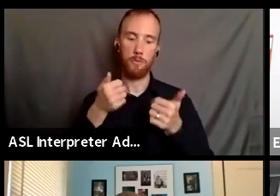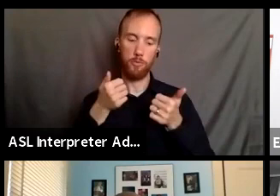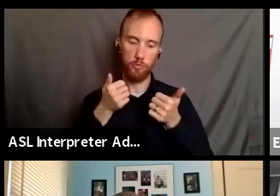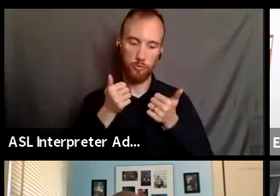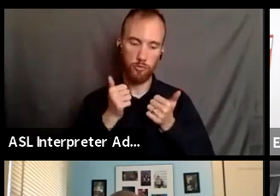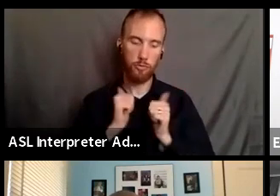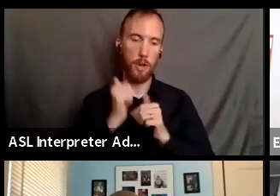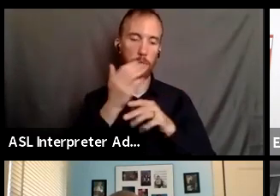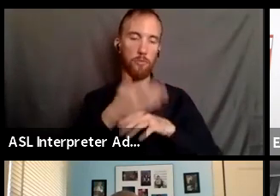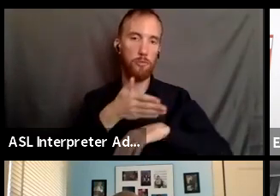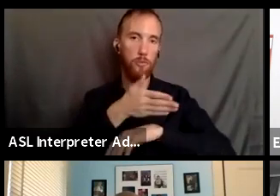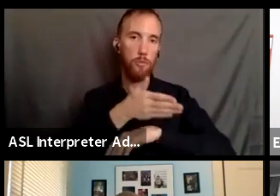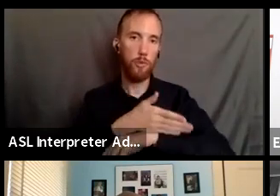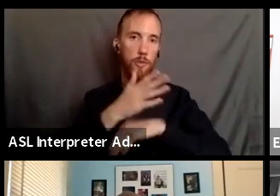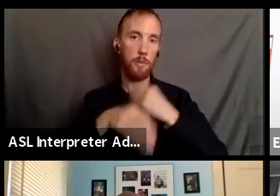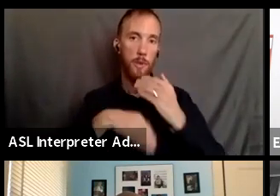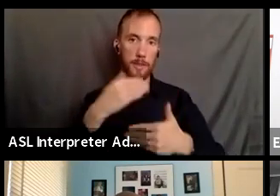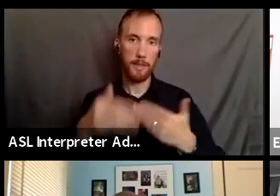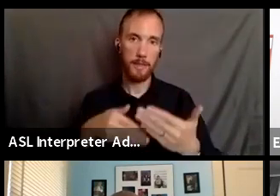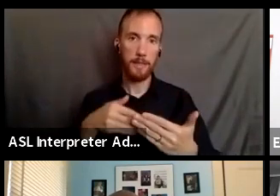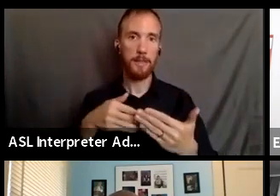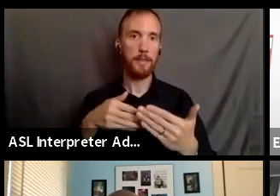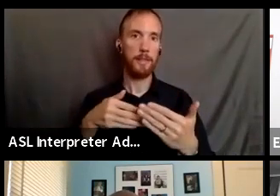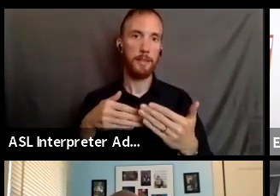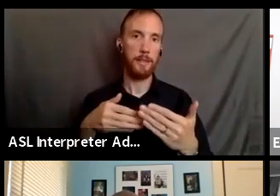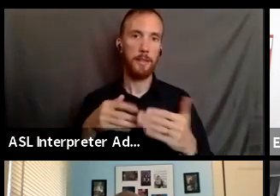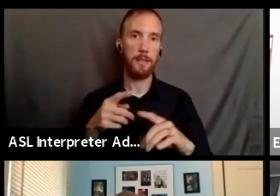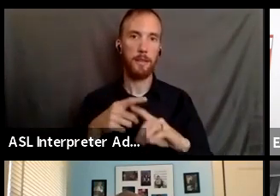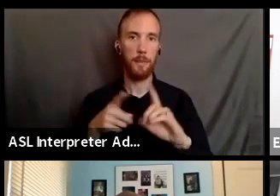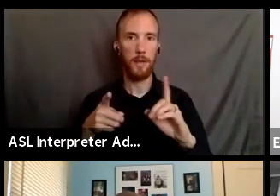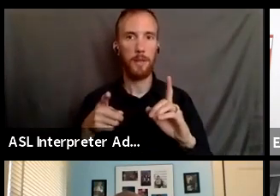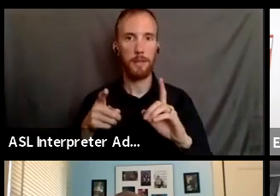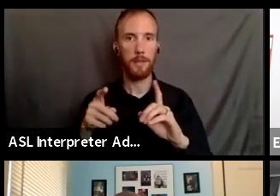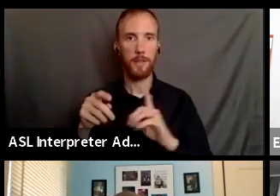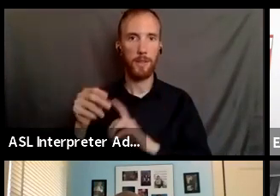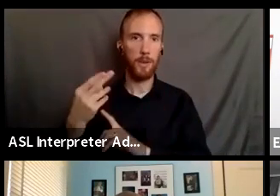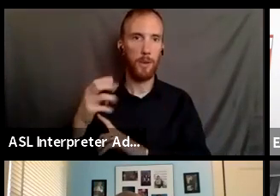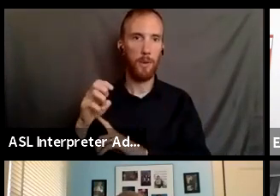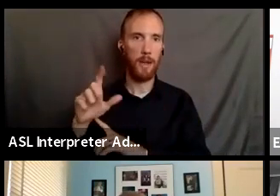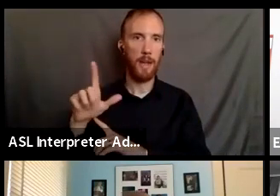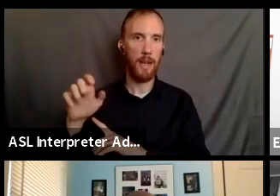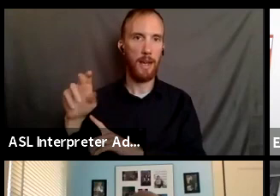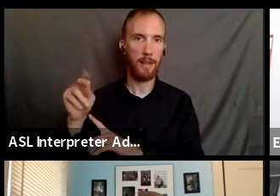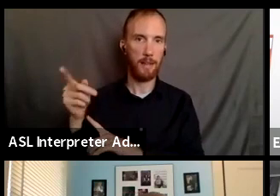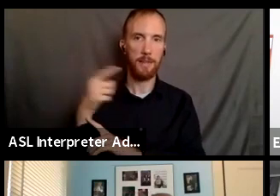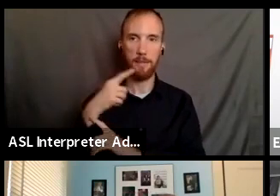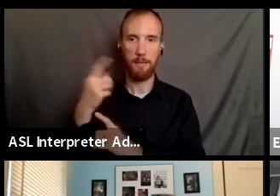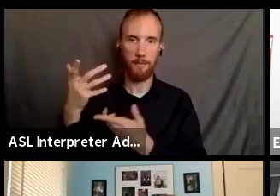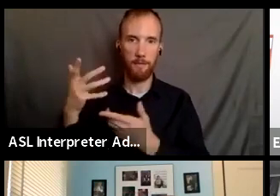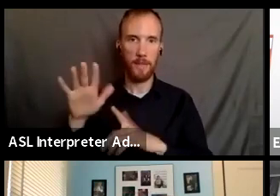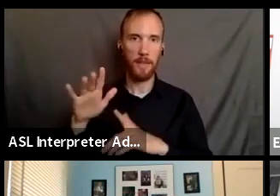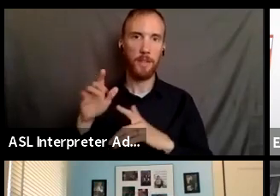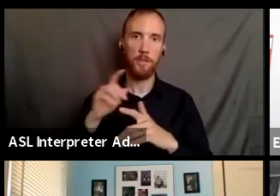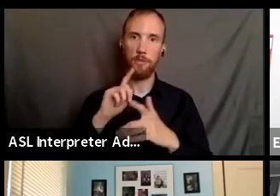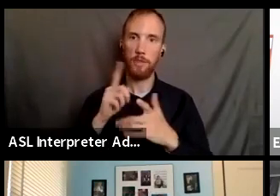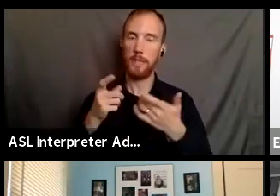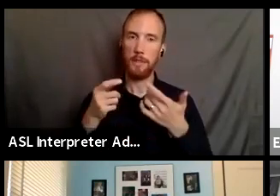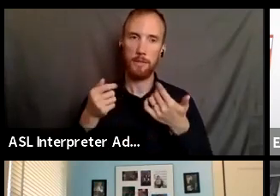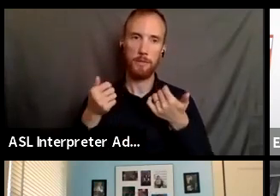situation continues um but you know as helen stated it is truly intended to be a wraparound